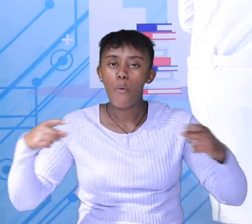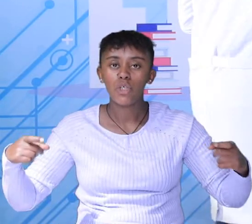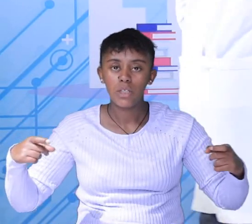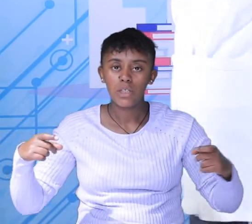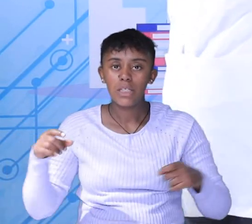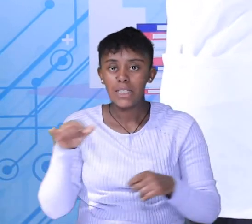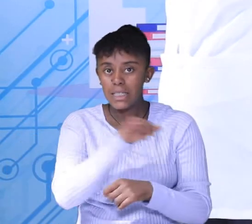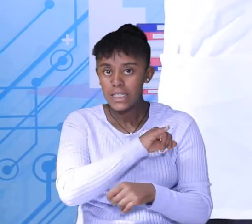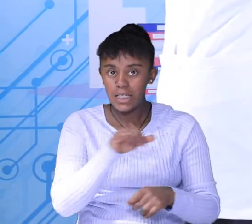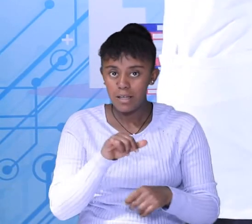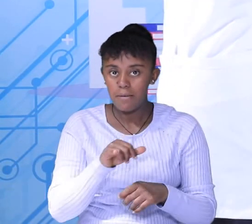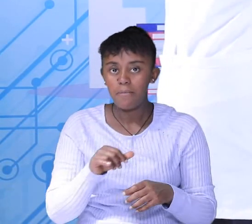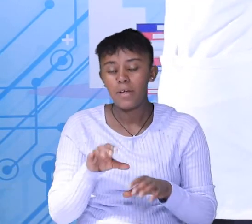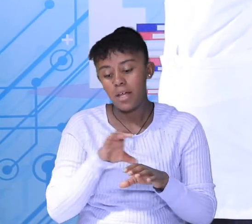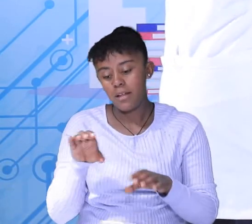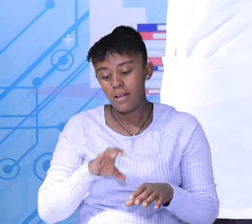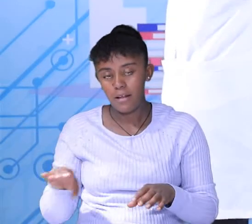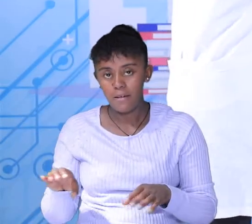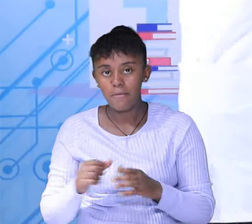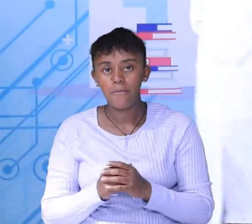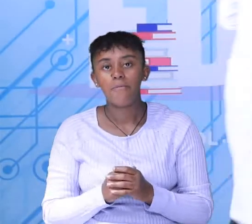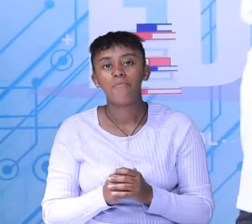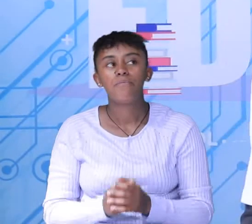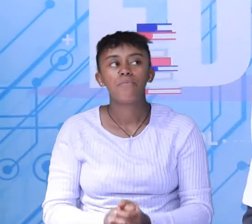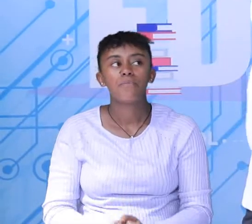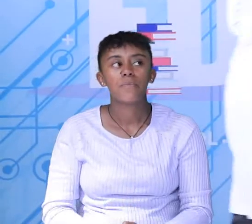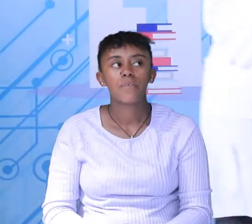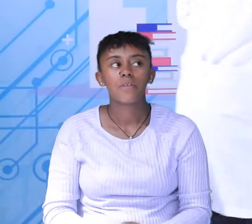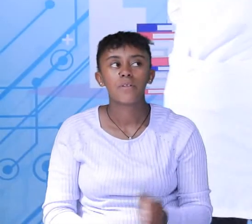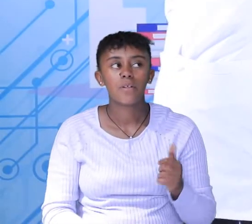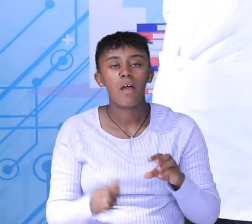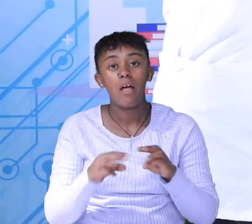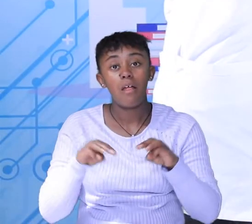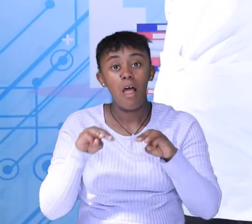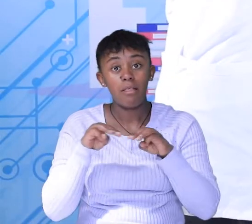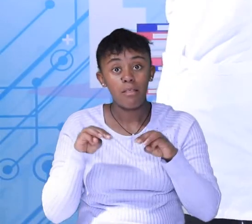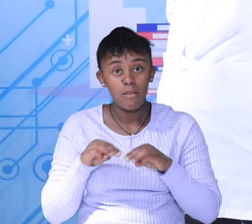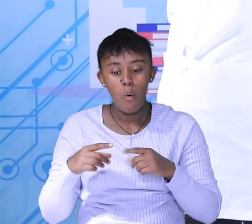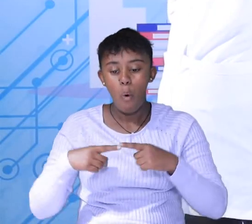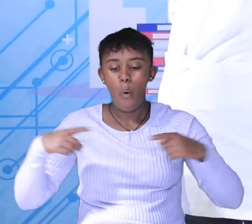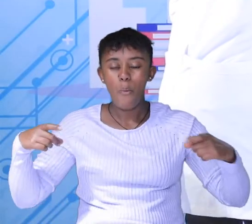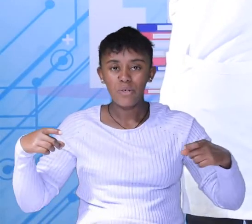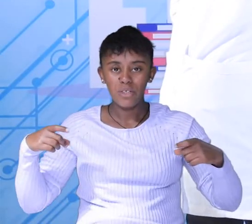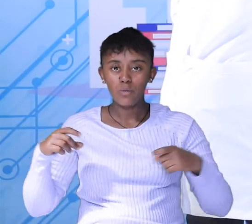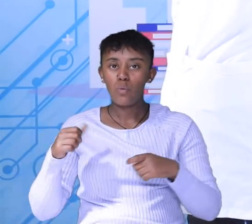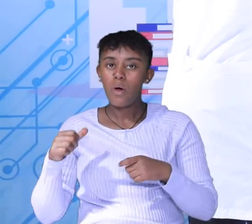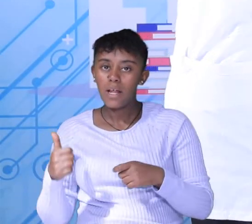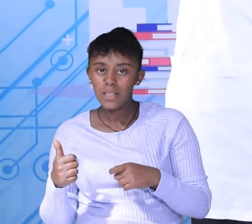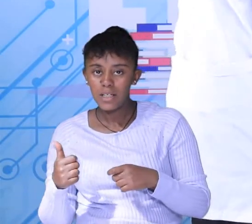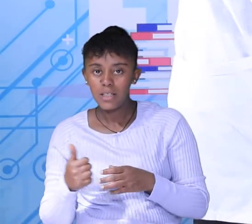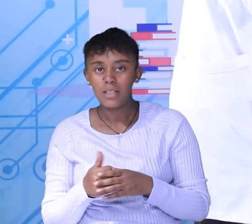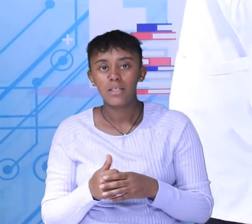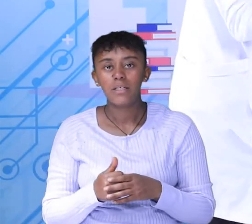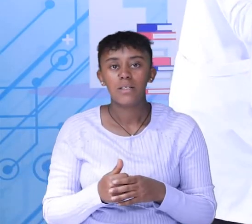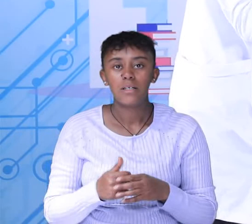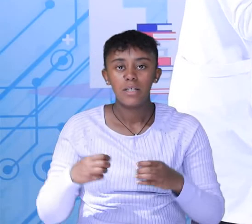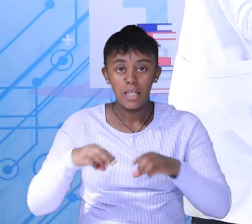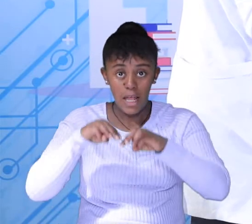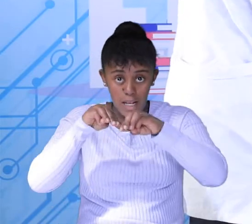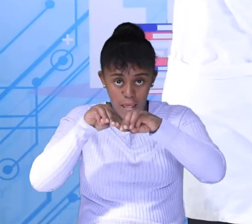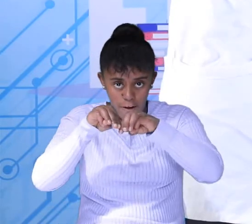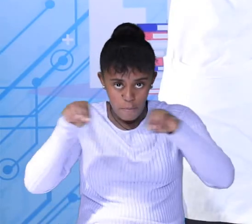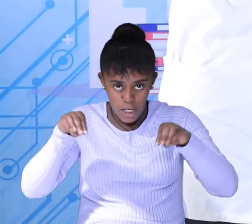towards upward. Then when you grasp it, you have a concentric circle like this. So the direction of the magnetic field at